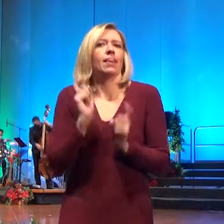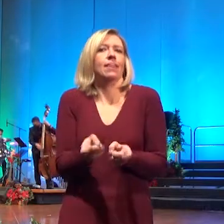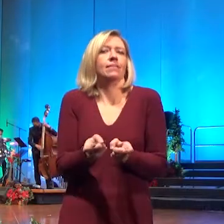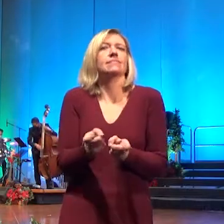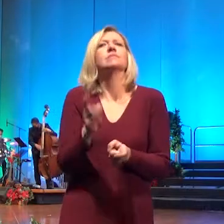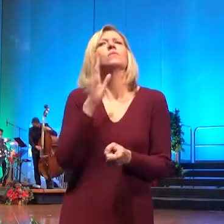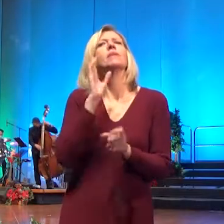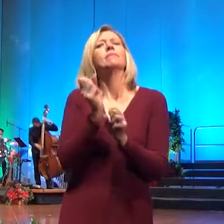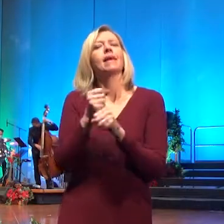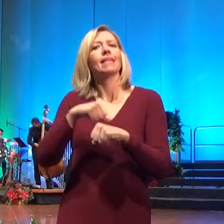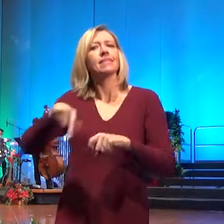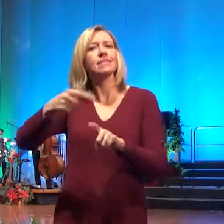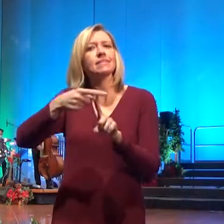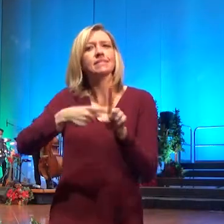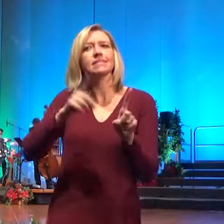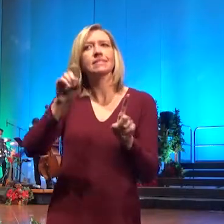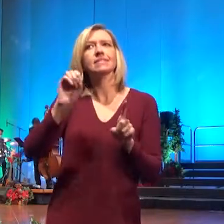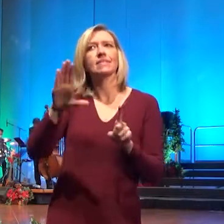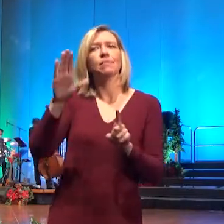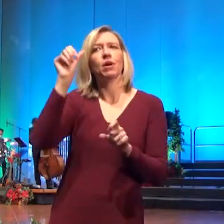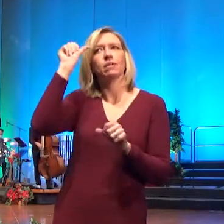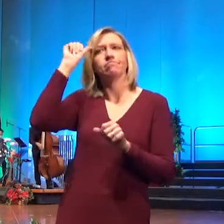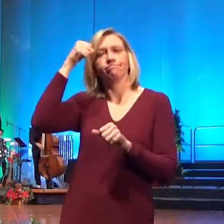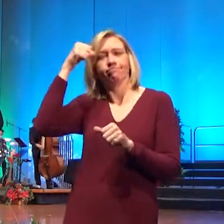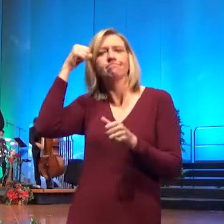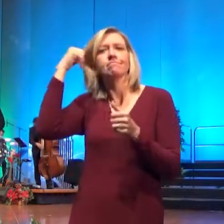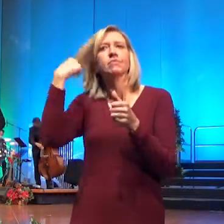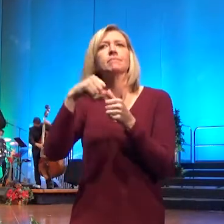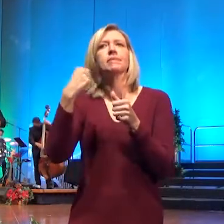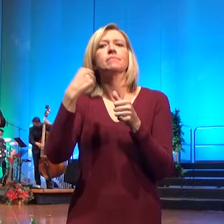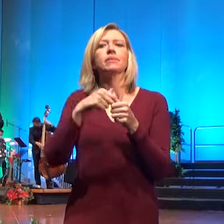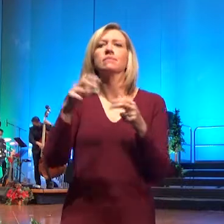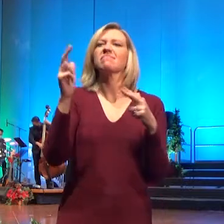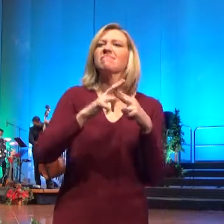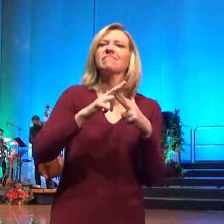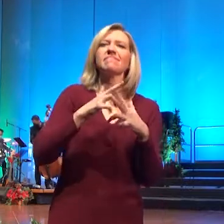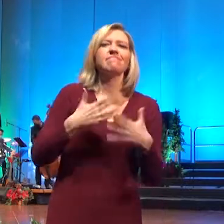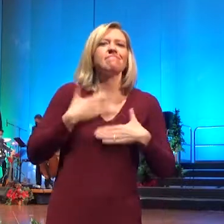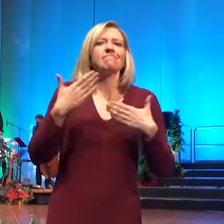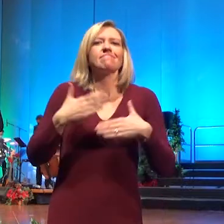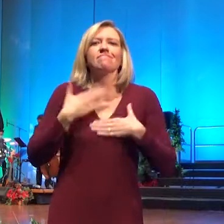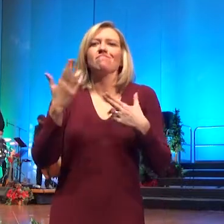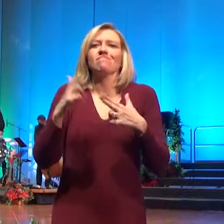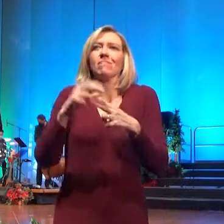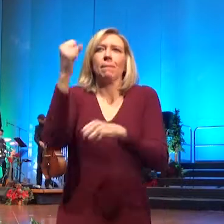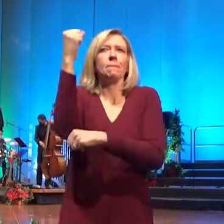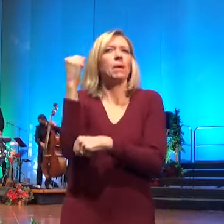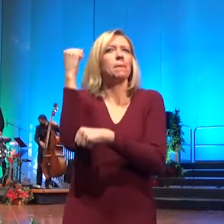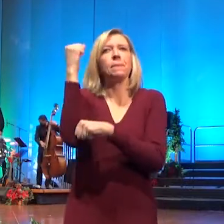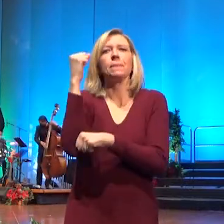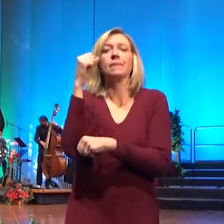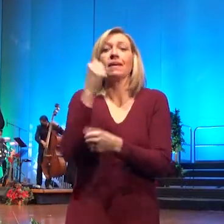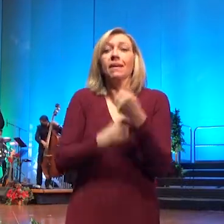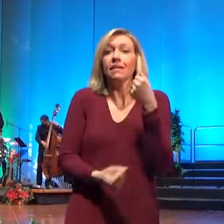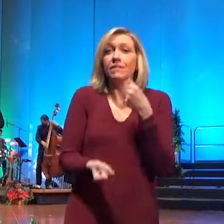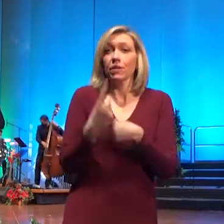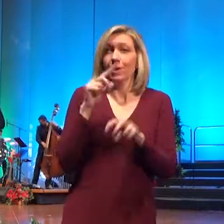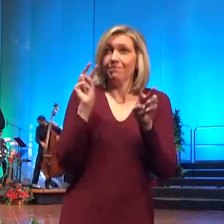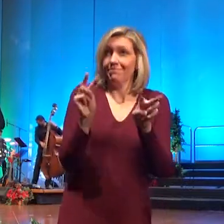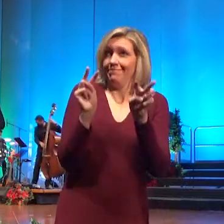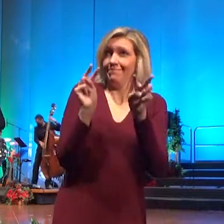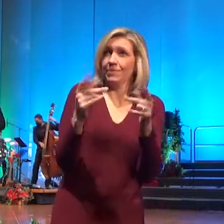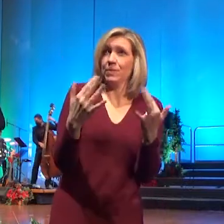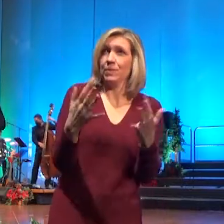he'll make this December the one you'll remember, the best and the merriest you ever did have.